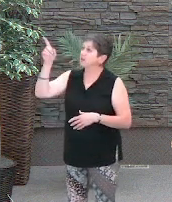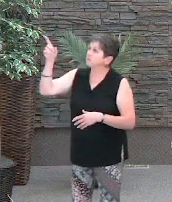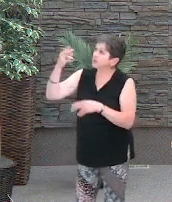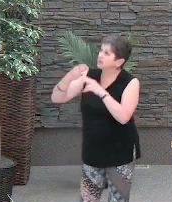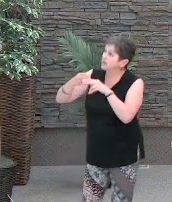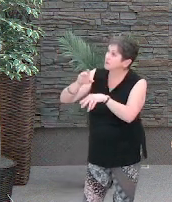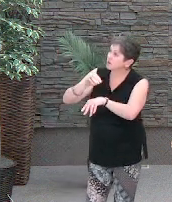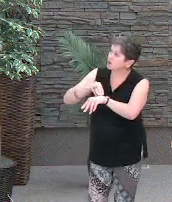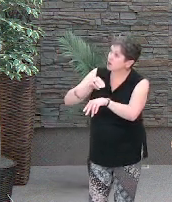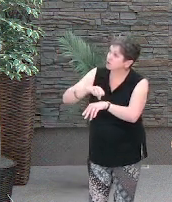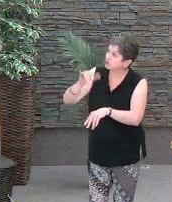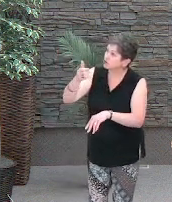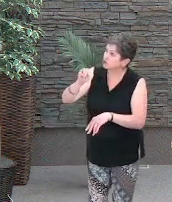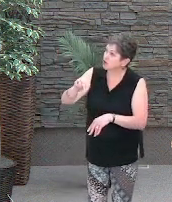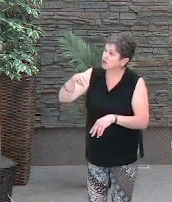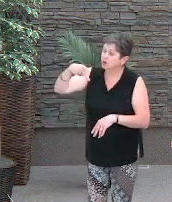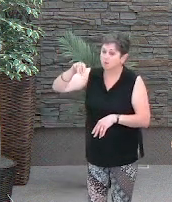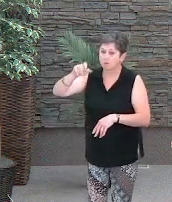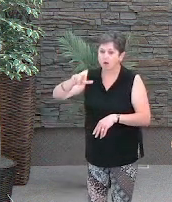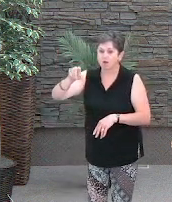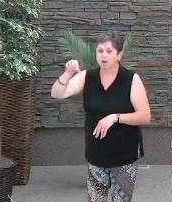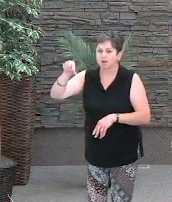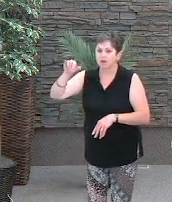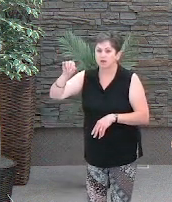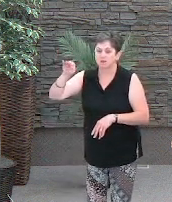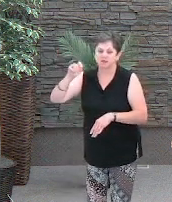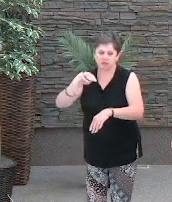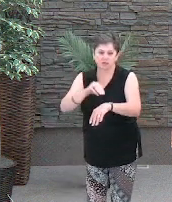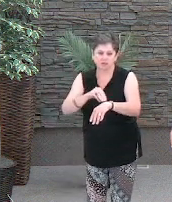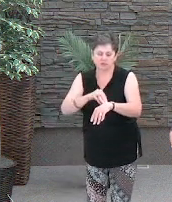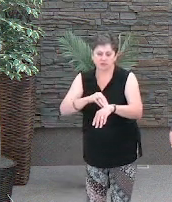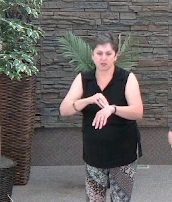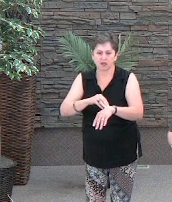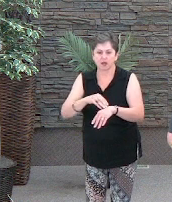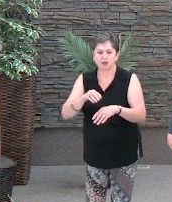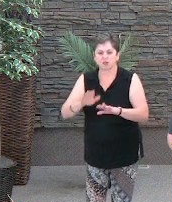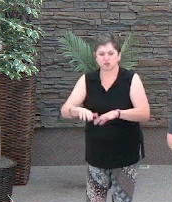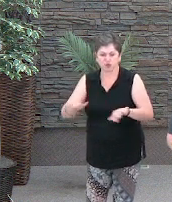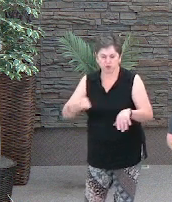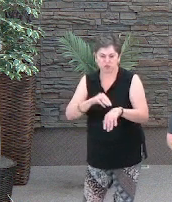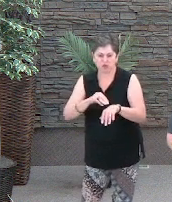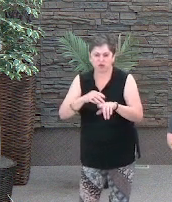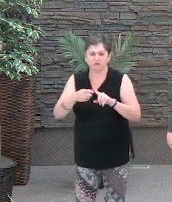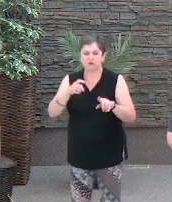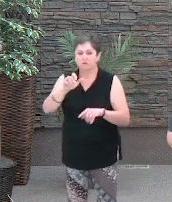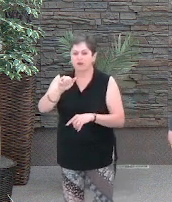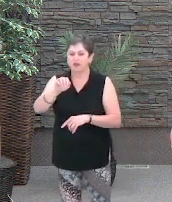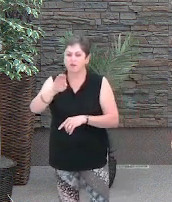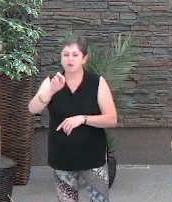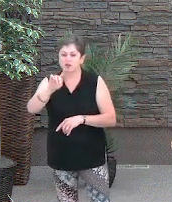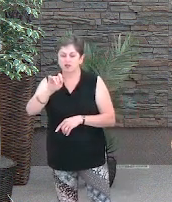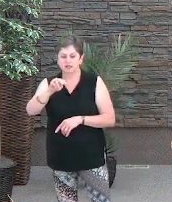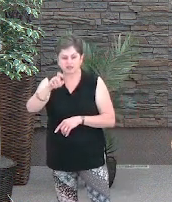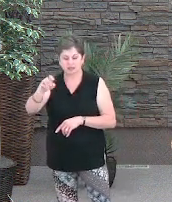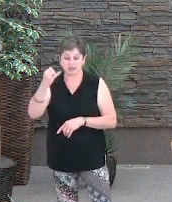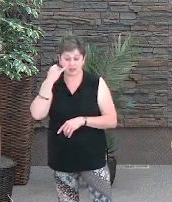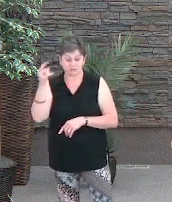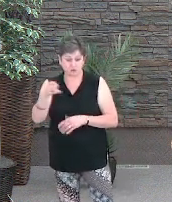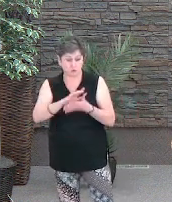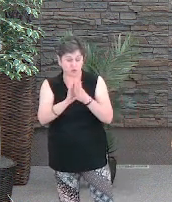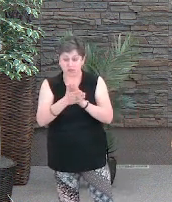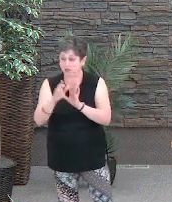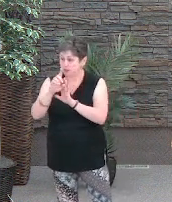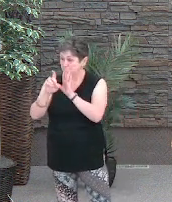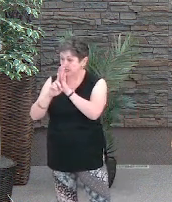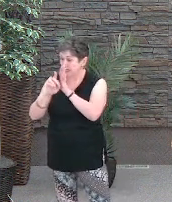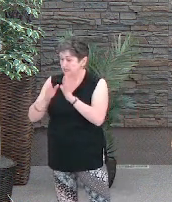name is Dr. John Paul Gibson. He is a physician, a pediatrician from Abilene, Texas. If you're about to be a deacon